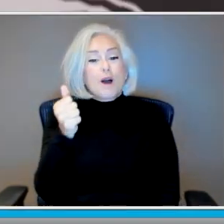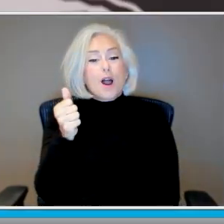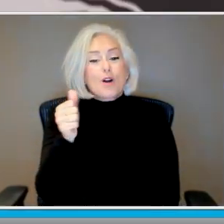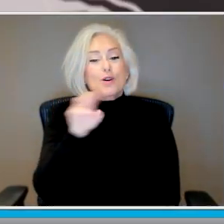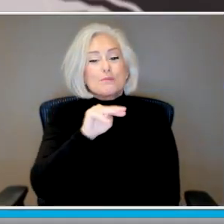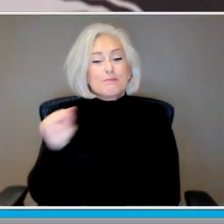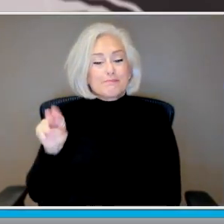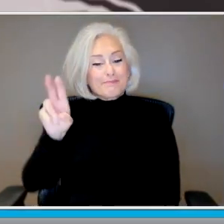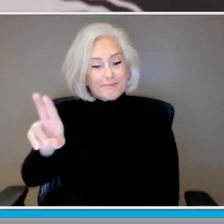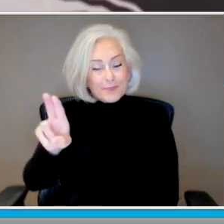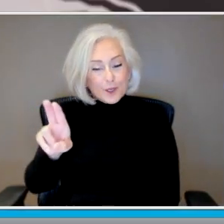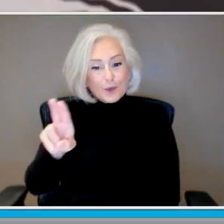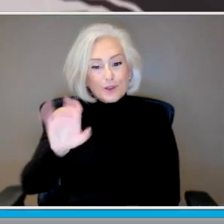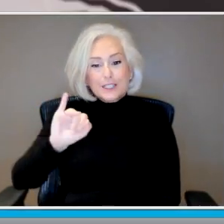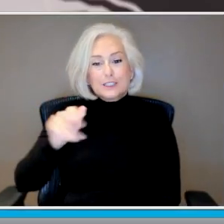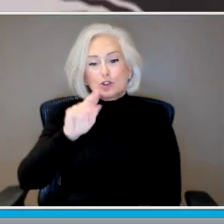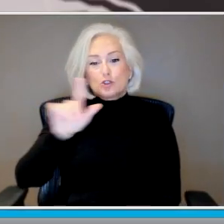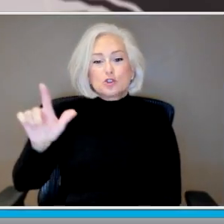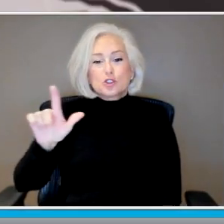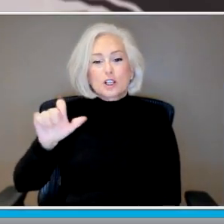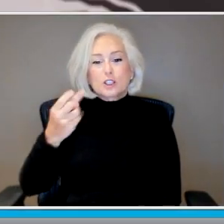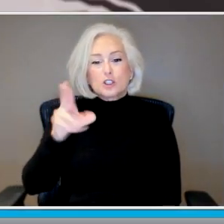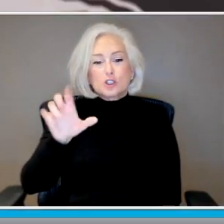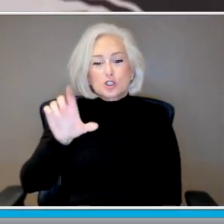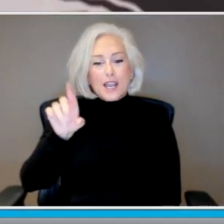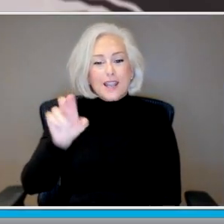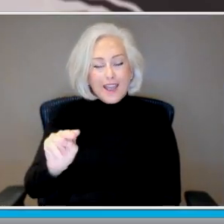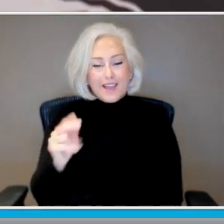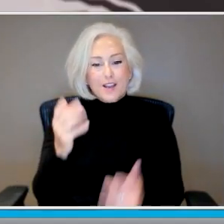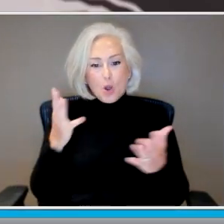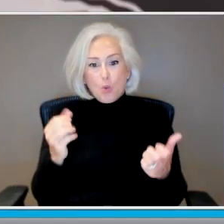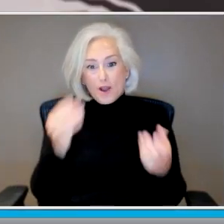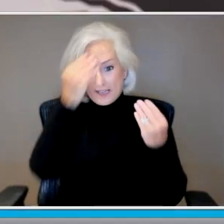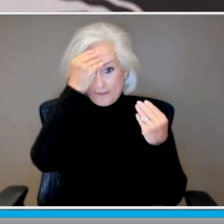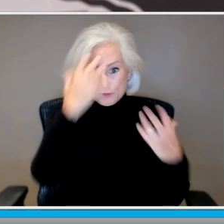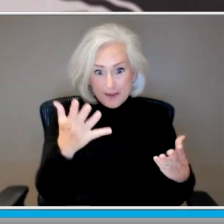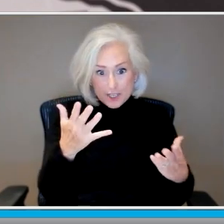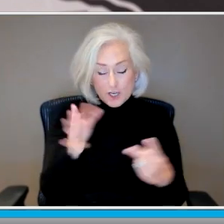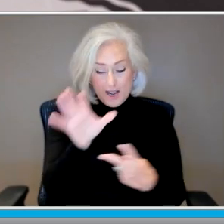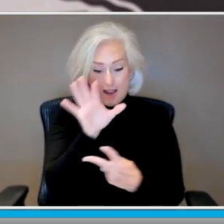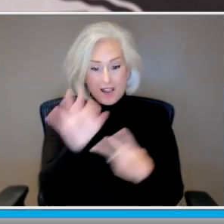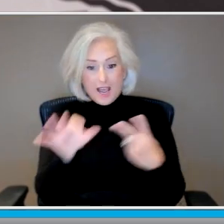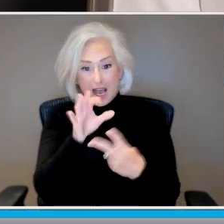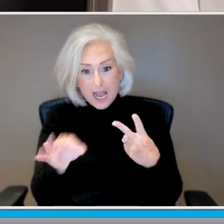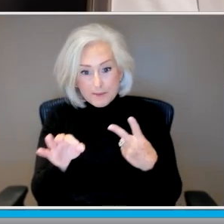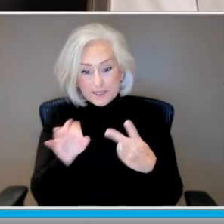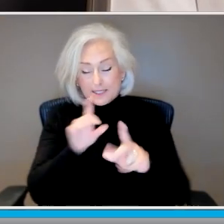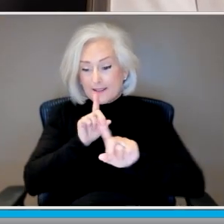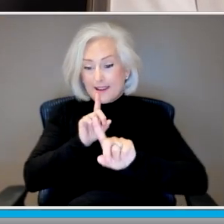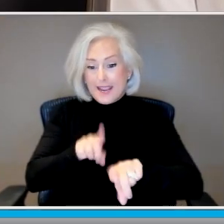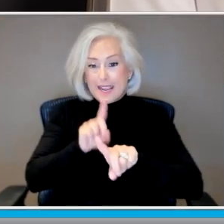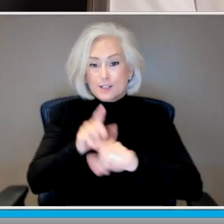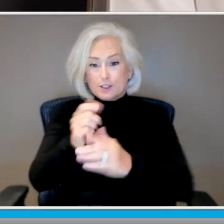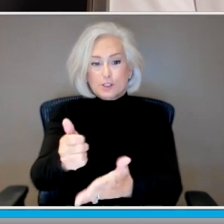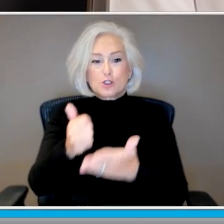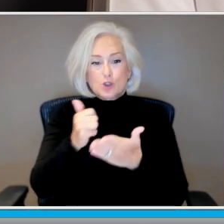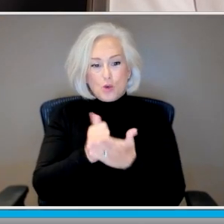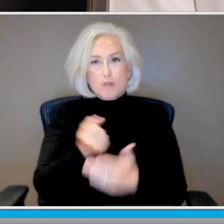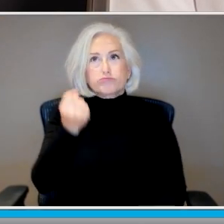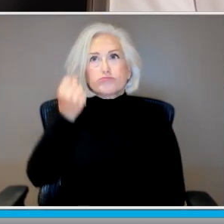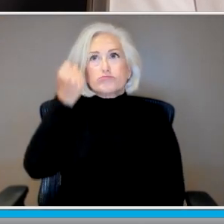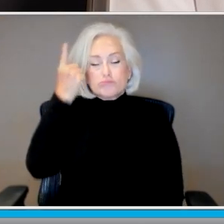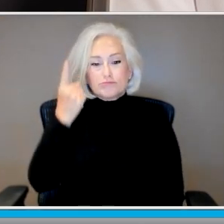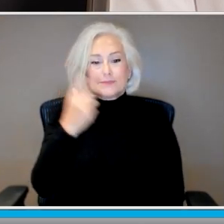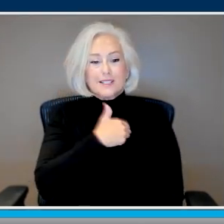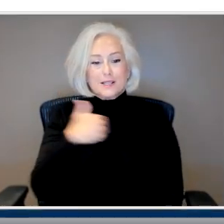Jill Shahan wanted info, options, and answers. Anything to help her understand her breast cancer diagnosis. And she found